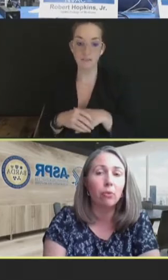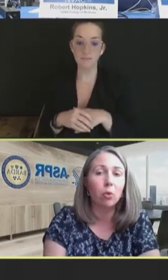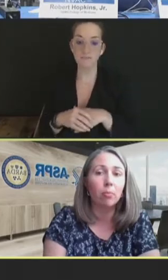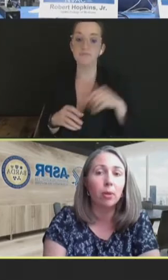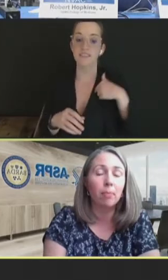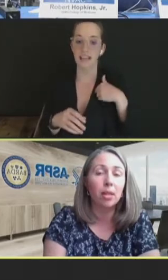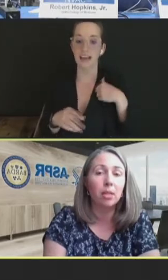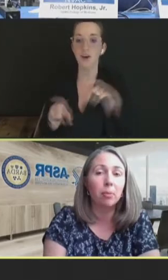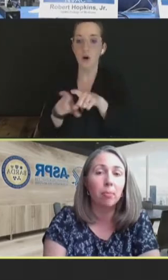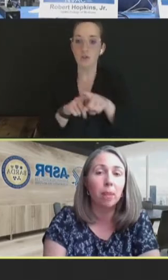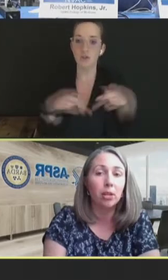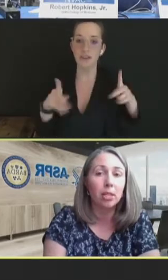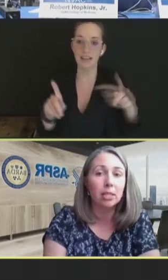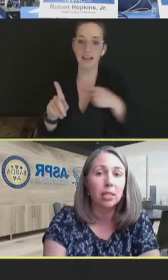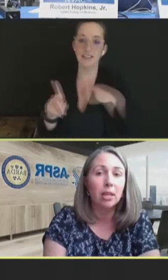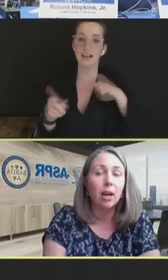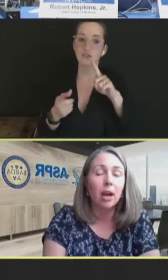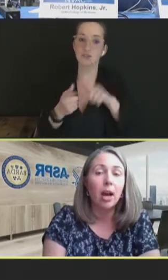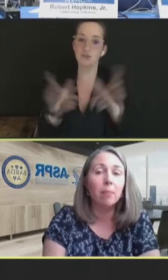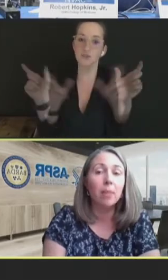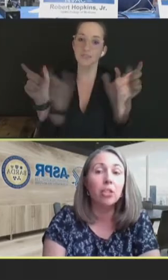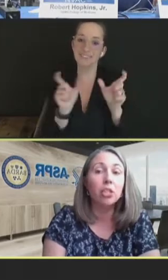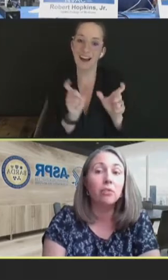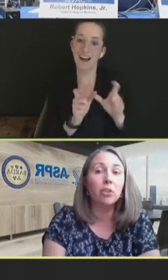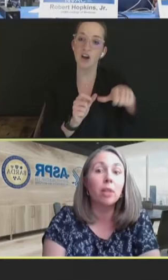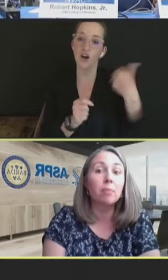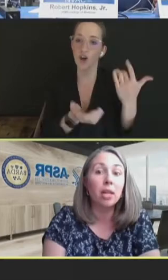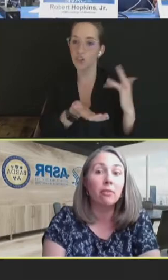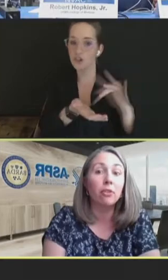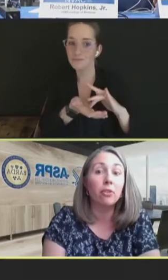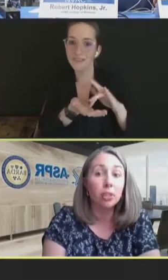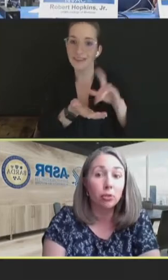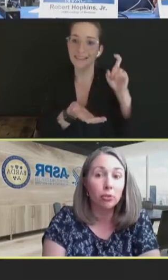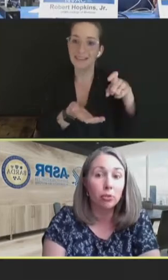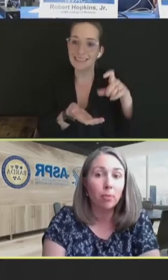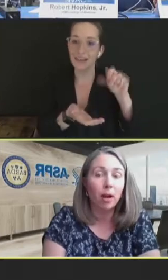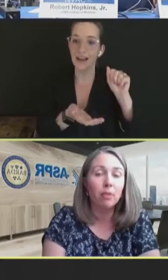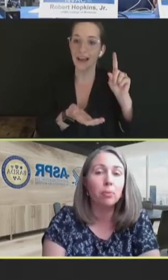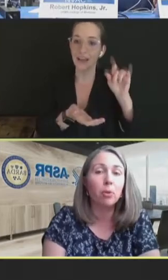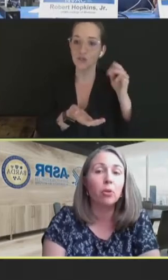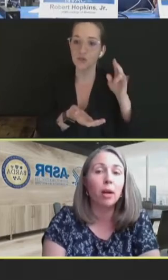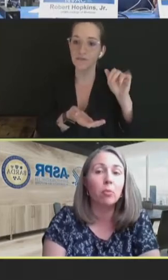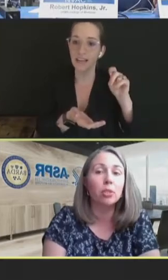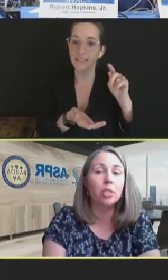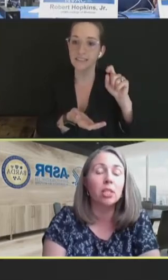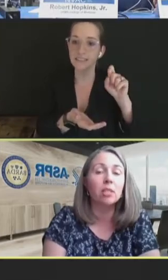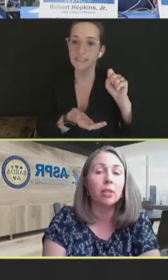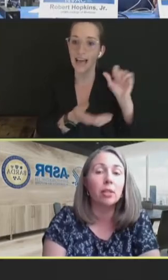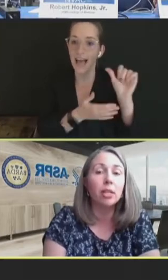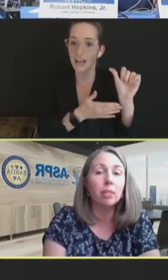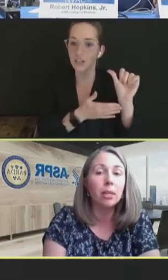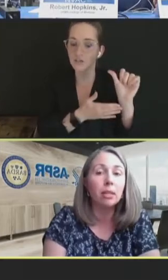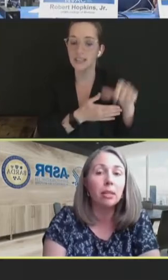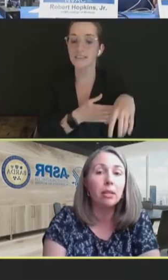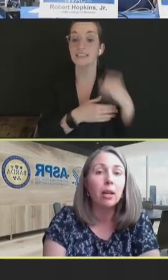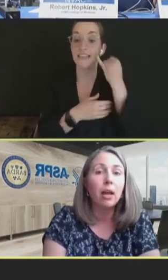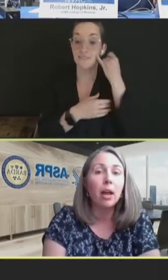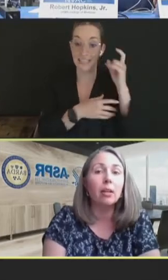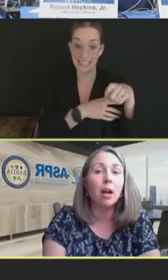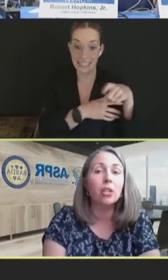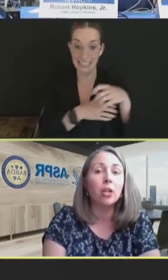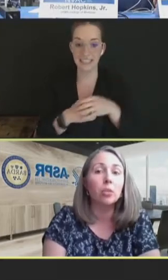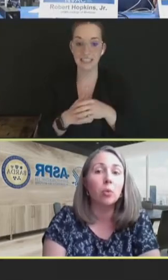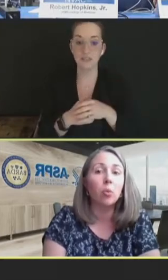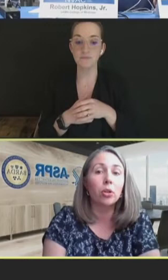stockpiled for pandemic preparedness. And just for the update for this group, this program was successfully recompeted